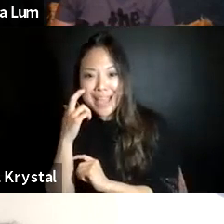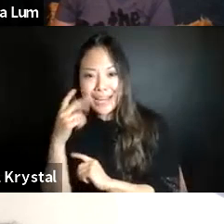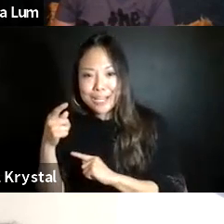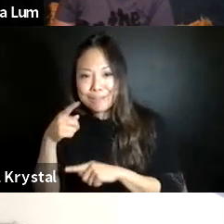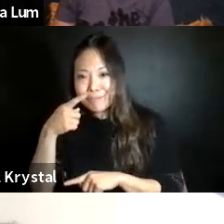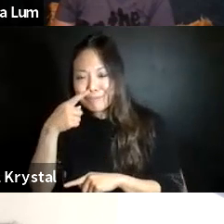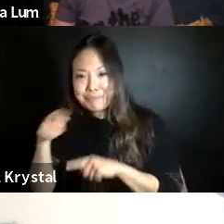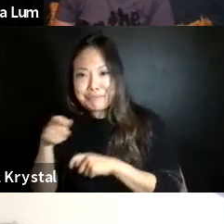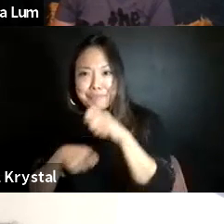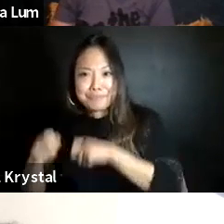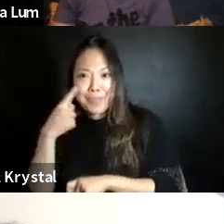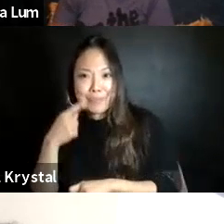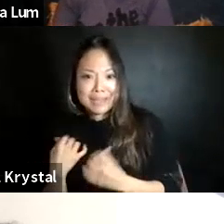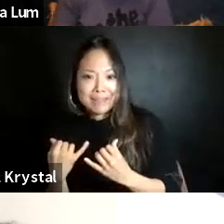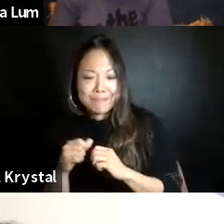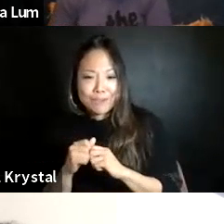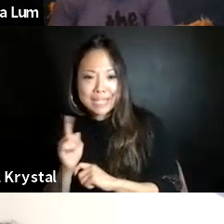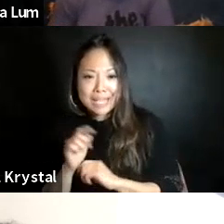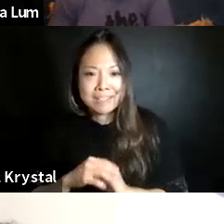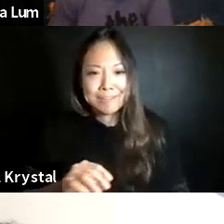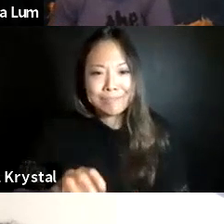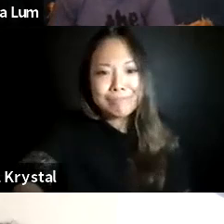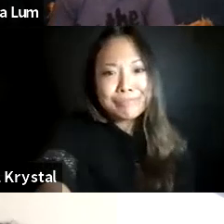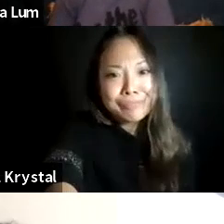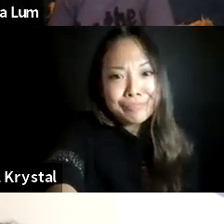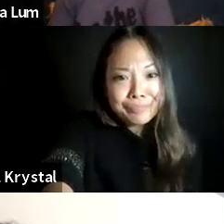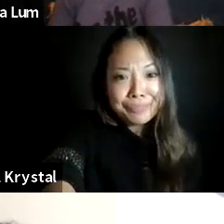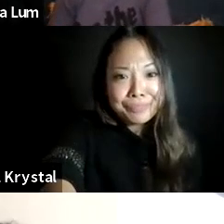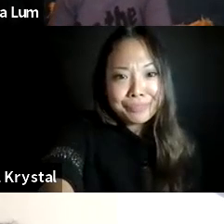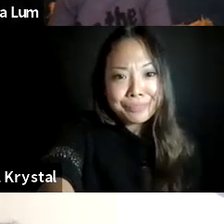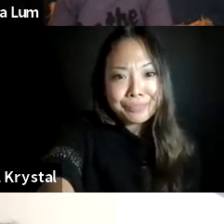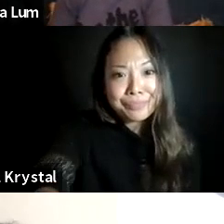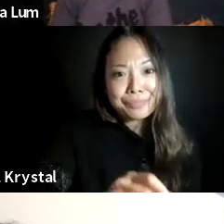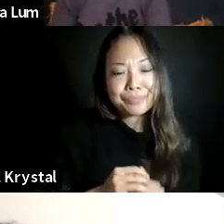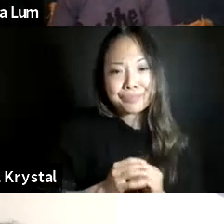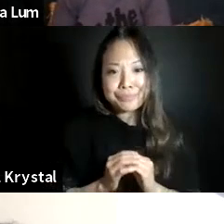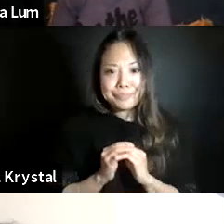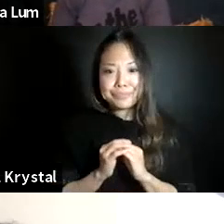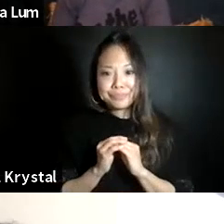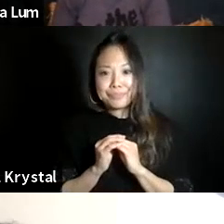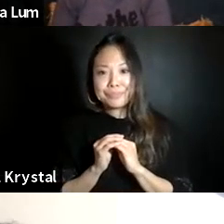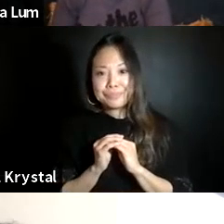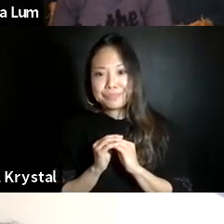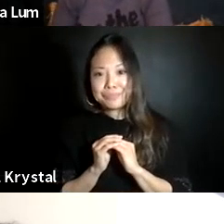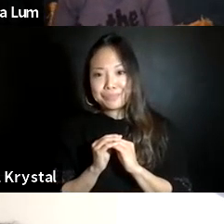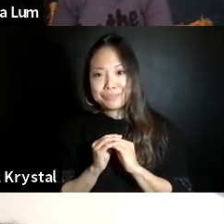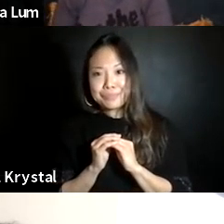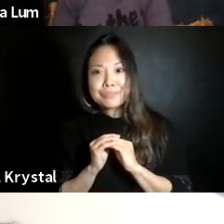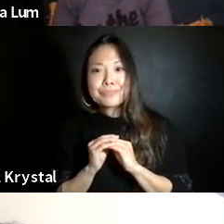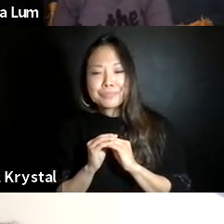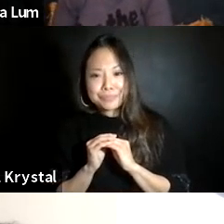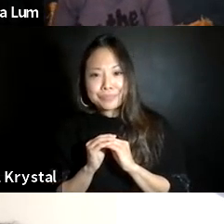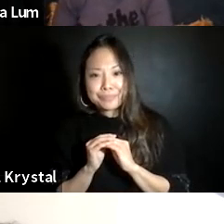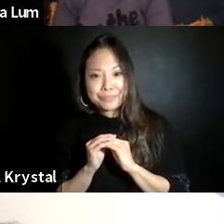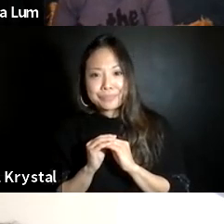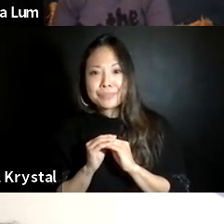higher tier kids in Rosendale, for example. I'm just using an example where there's Yeah. multiple